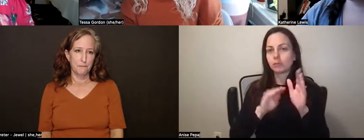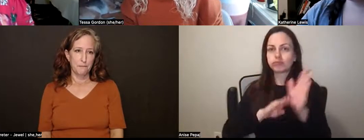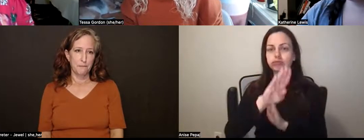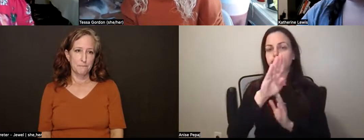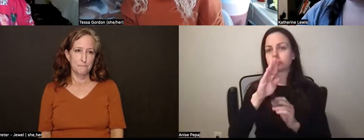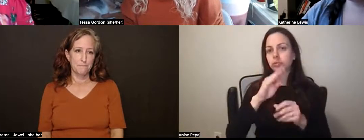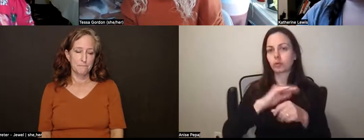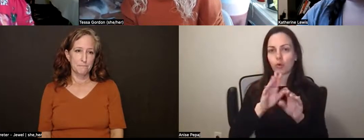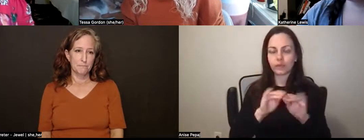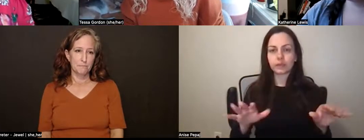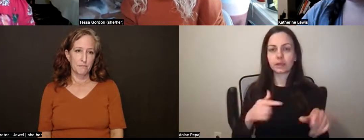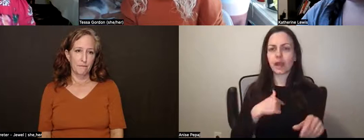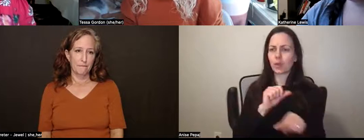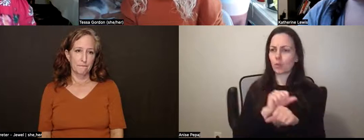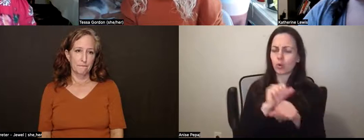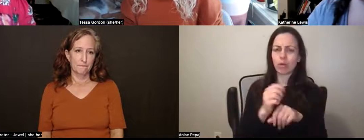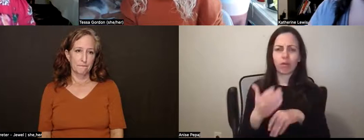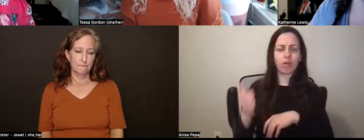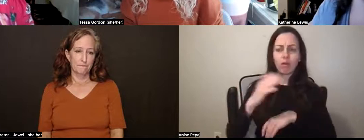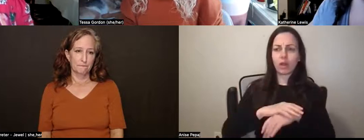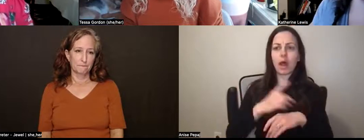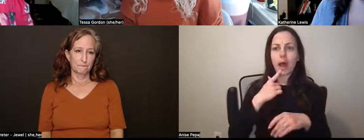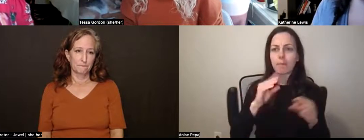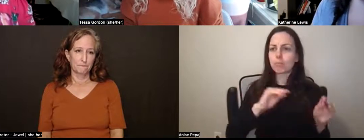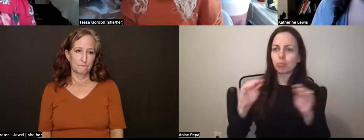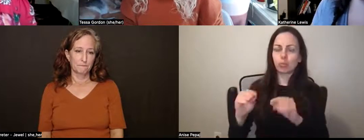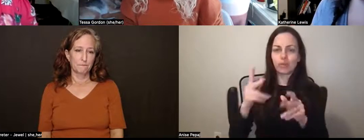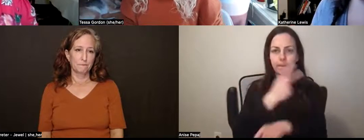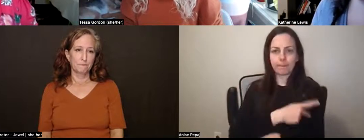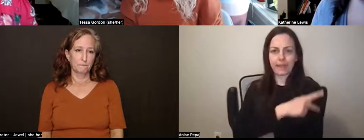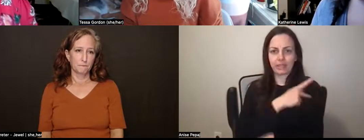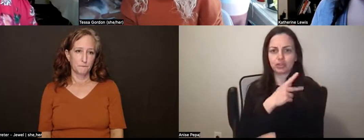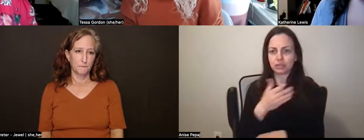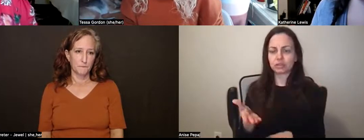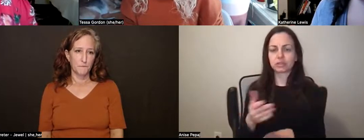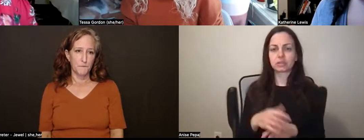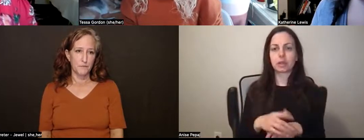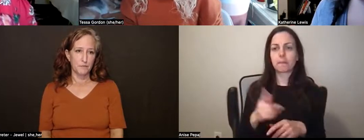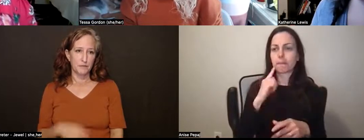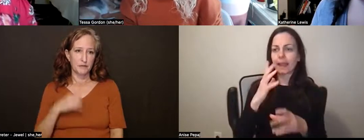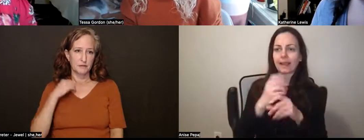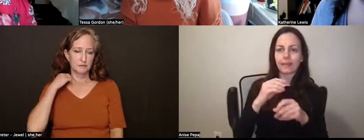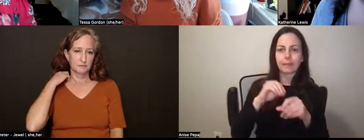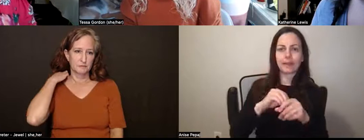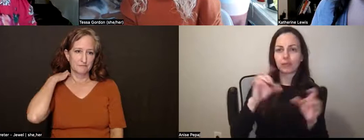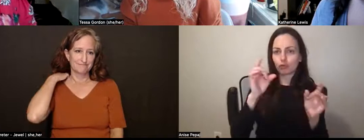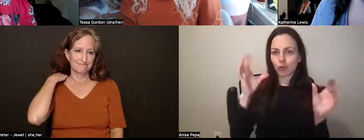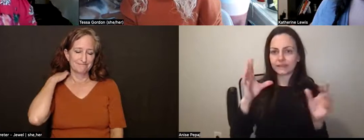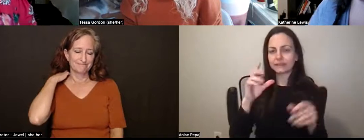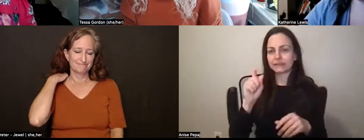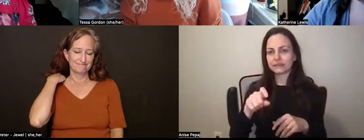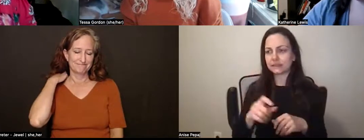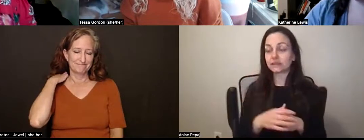ambulatory care now, where I'm constantly ambulating patients, getting the patients in crisis need, and proving to myself every